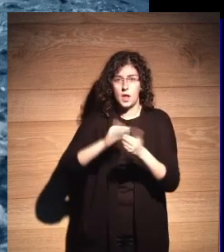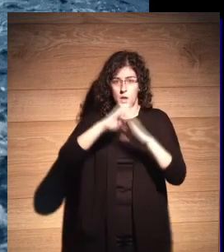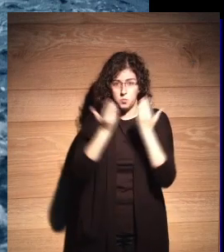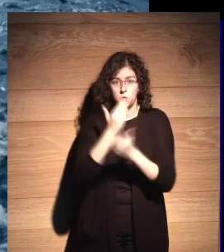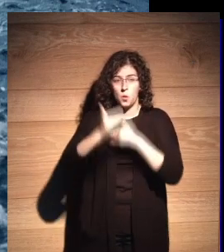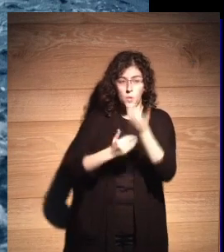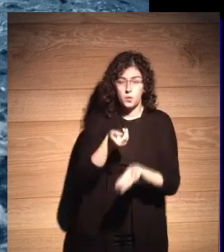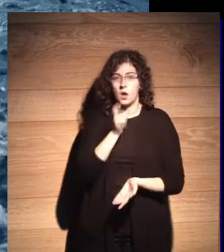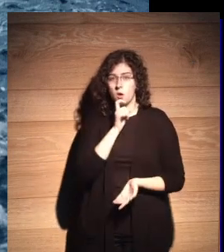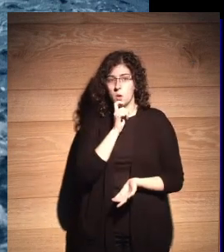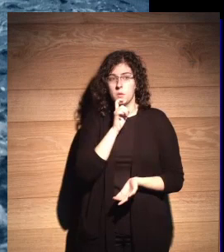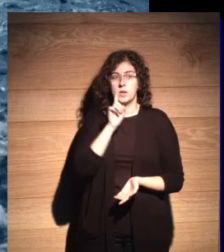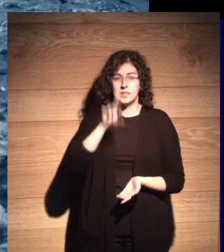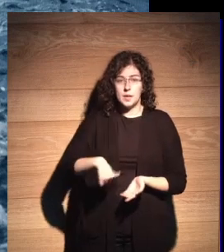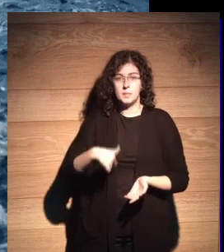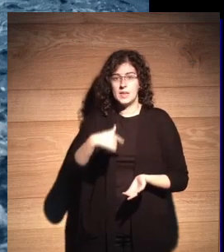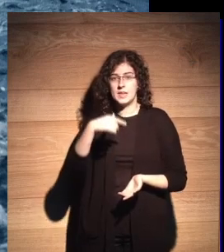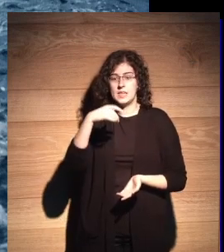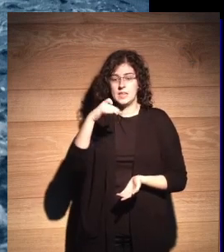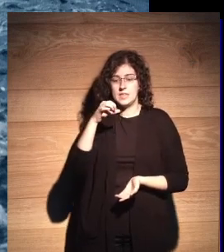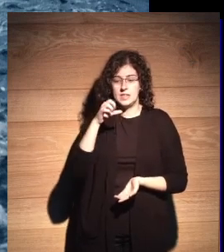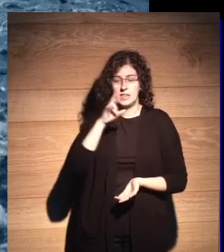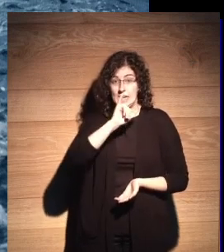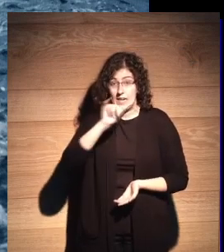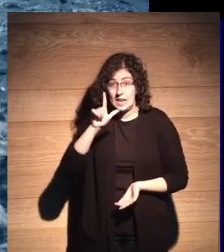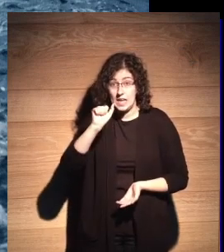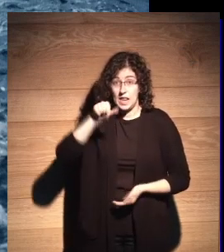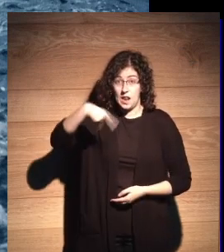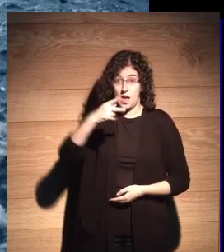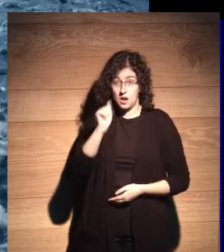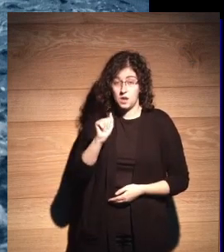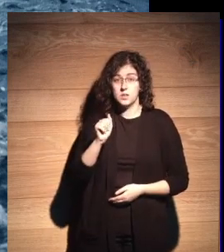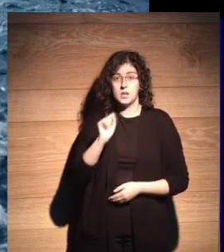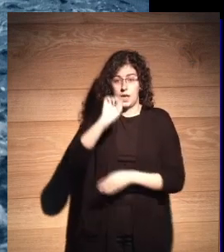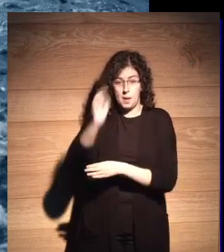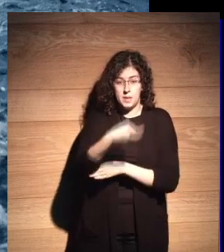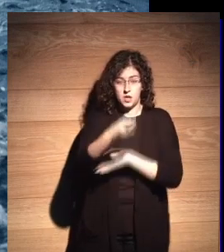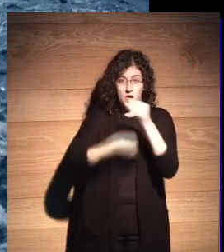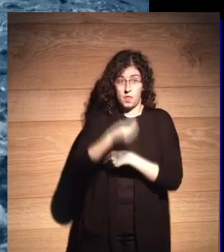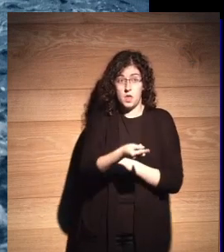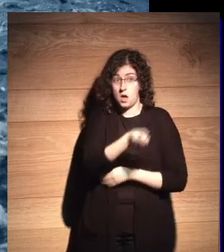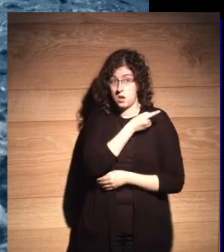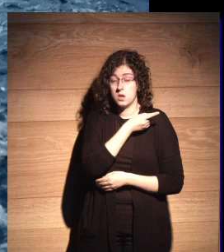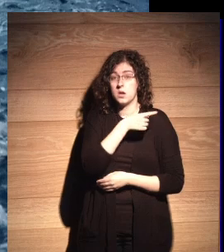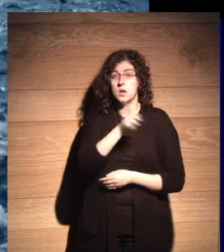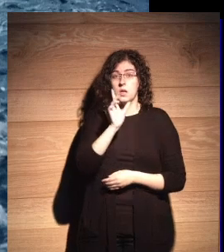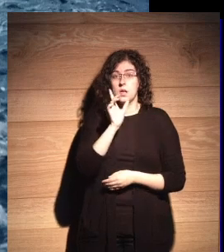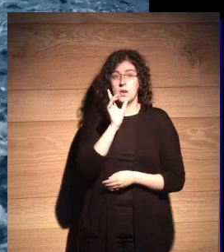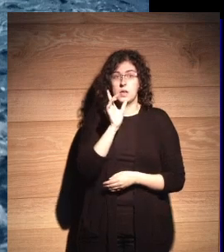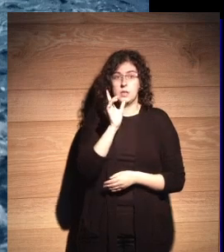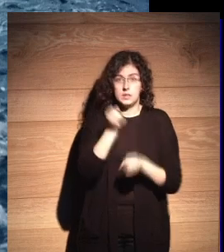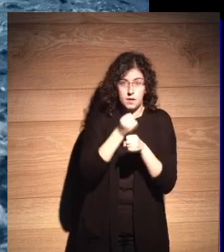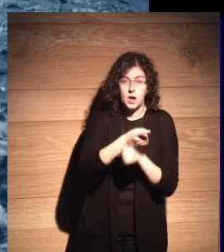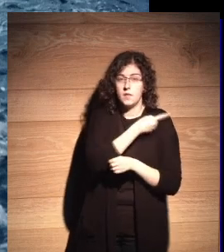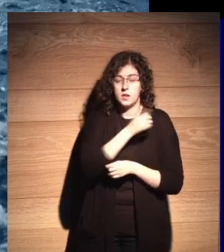to actually do this for a living now have decided to join the tourist industry, whether drivers or cooks or working in